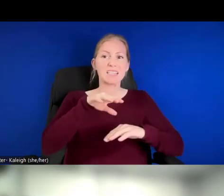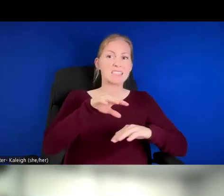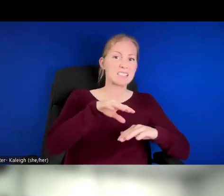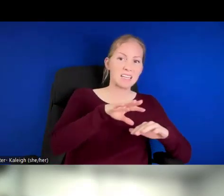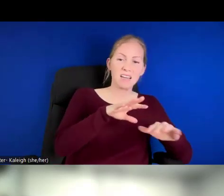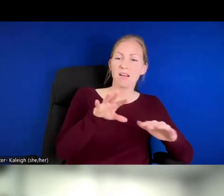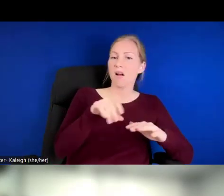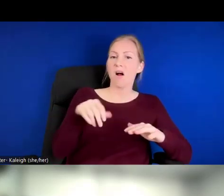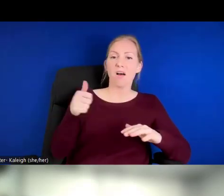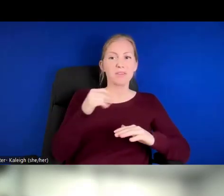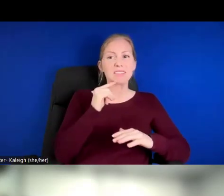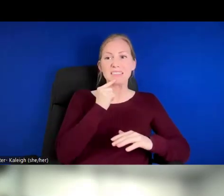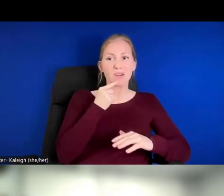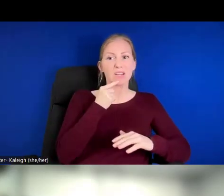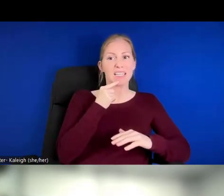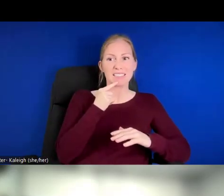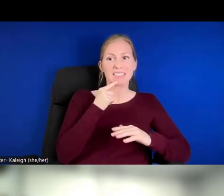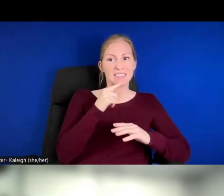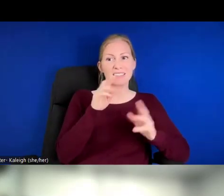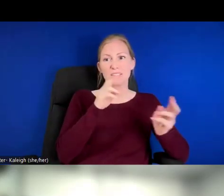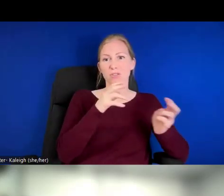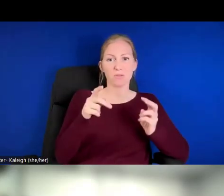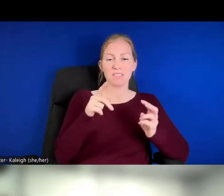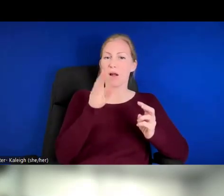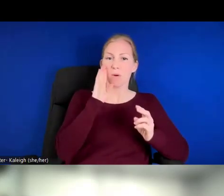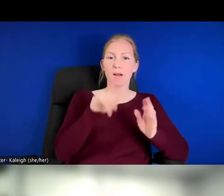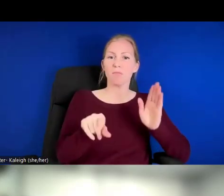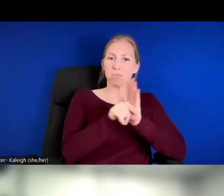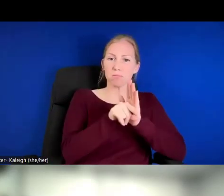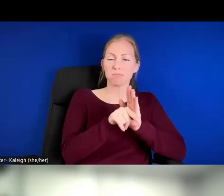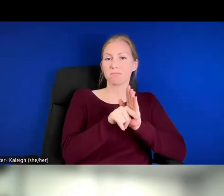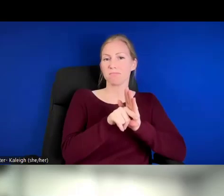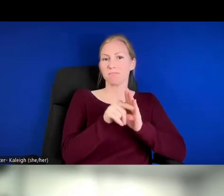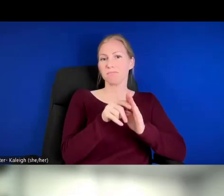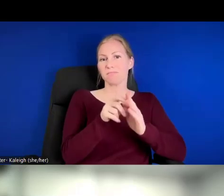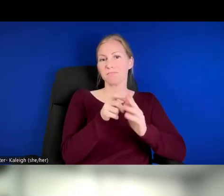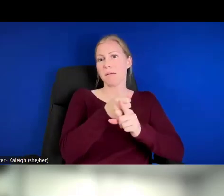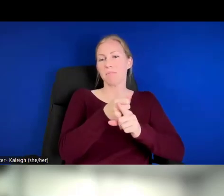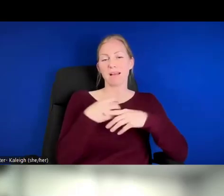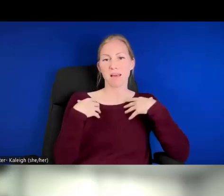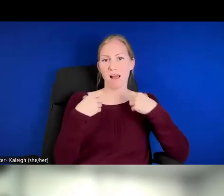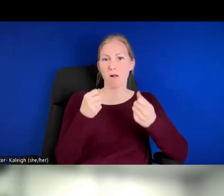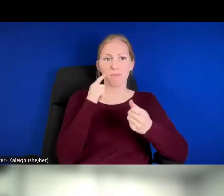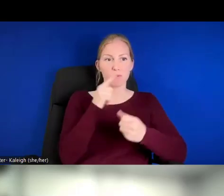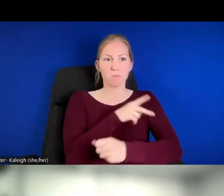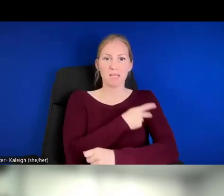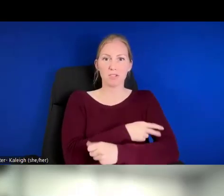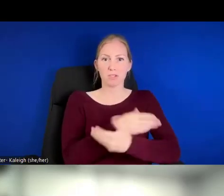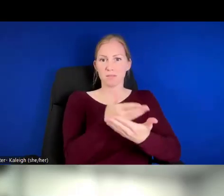issues that negatively impact the health of patients, such that it really